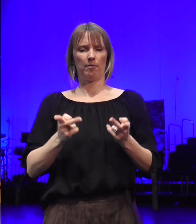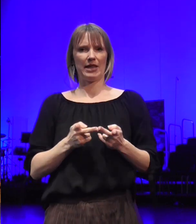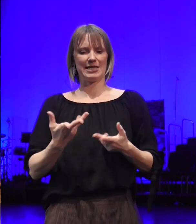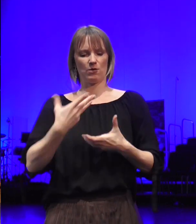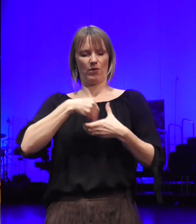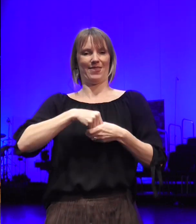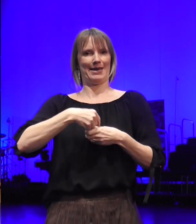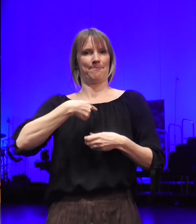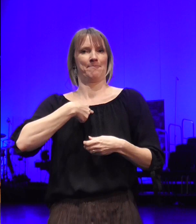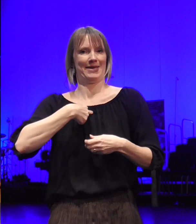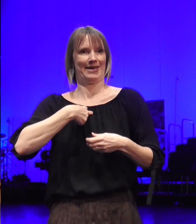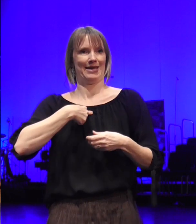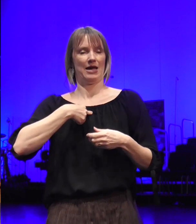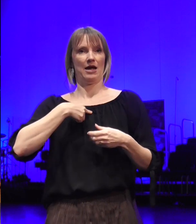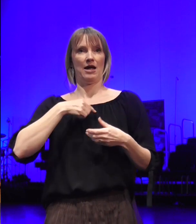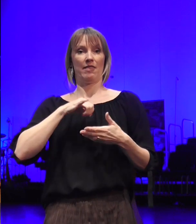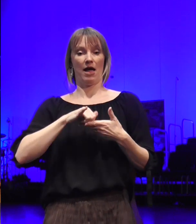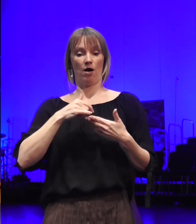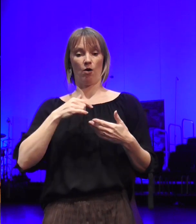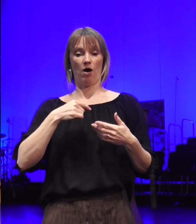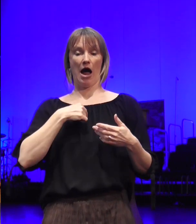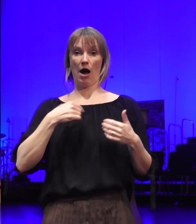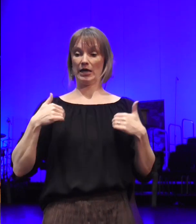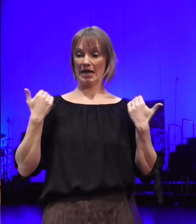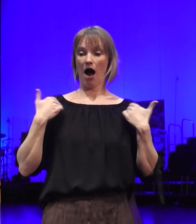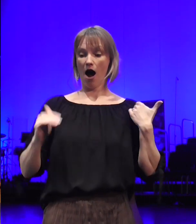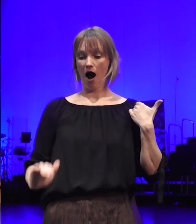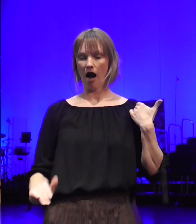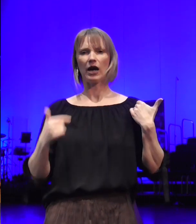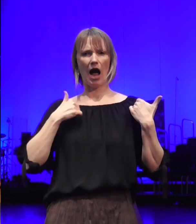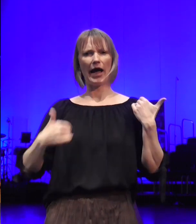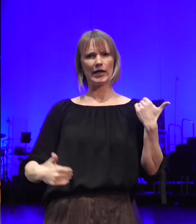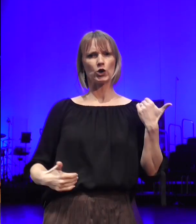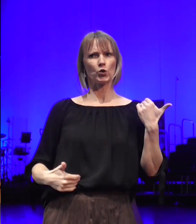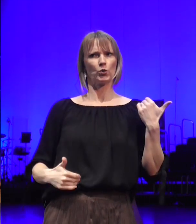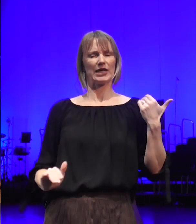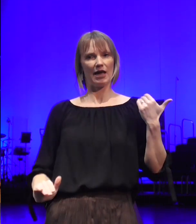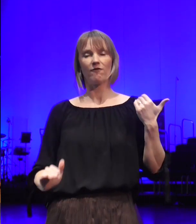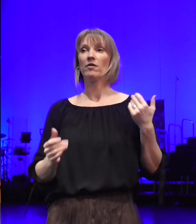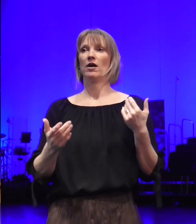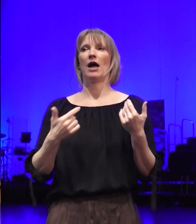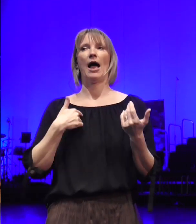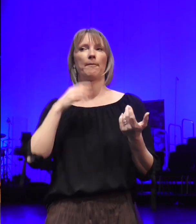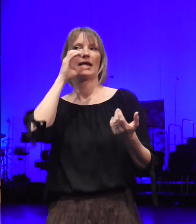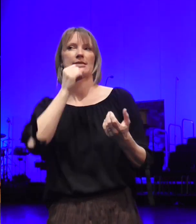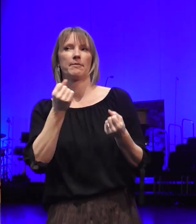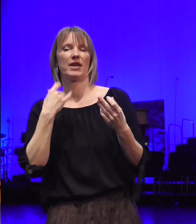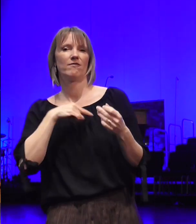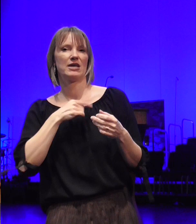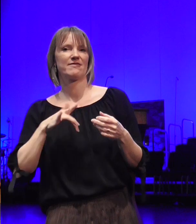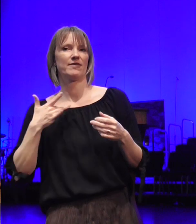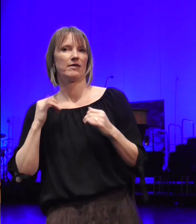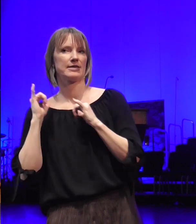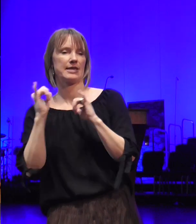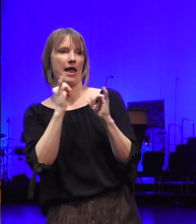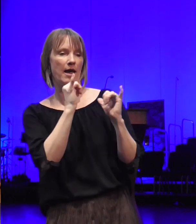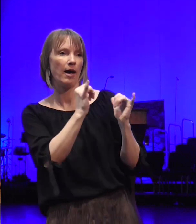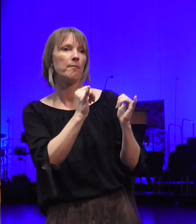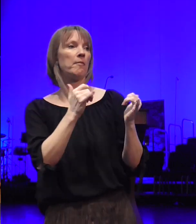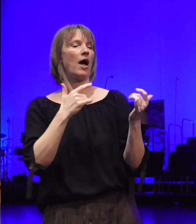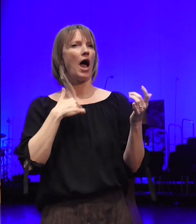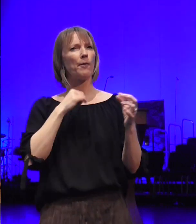that I intuited when I was very young, and I bet many of us have a similar story. I was drawn to